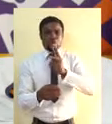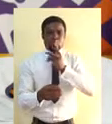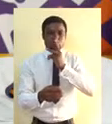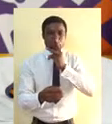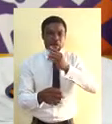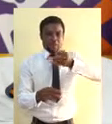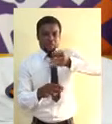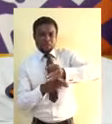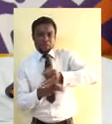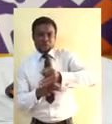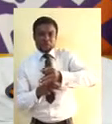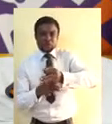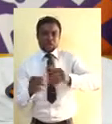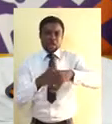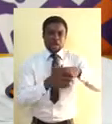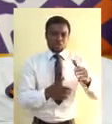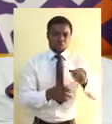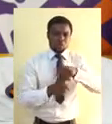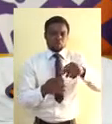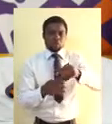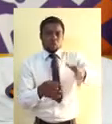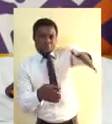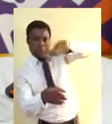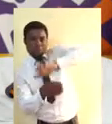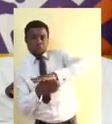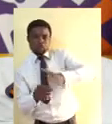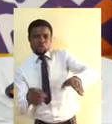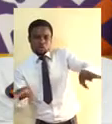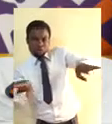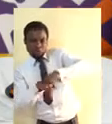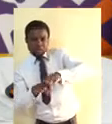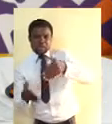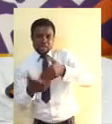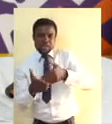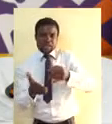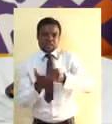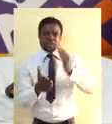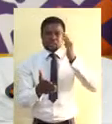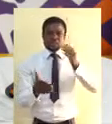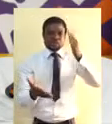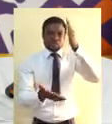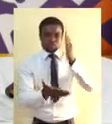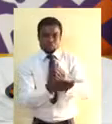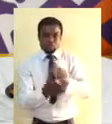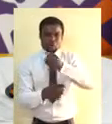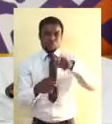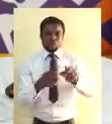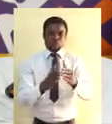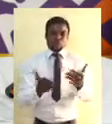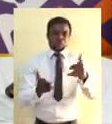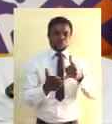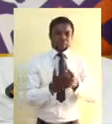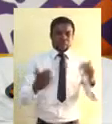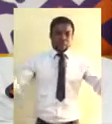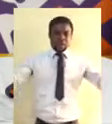the water comes out, and when you close it, it stops. Why? Because as you open it, air from the